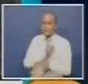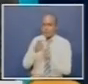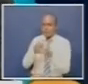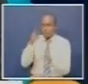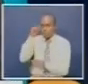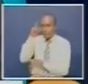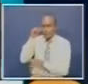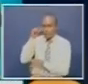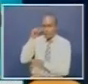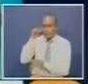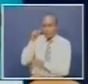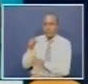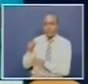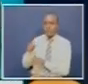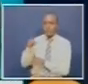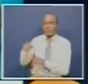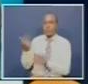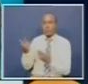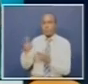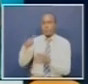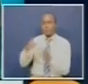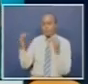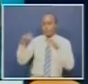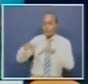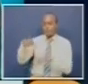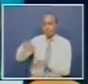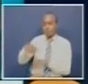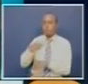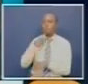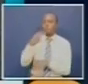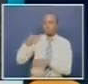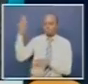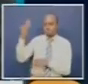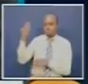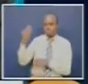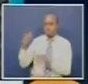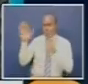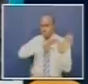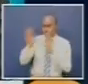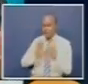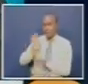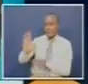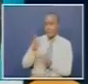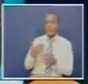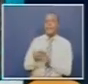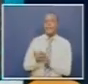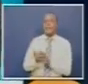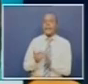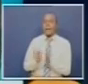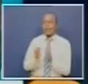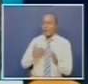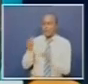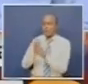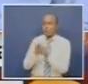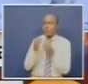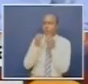County. He was, of course, in the rally today, very vocal, the Wiper rally, where we've had a lot of information